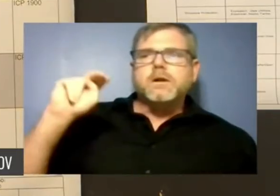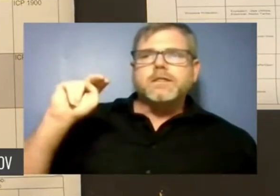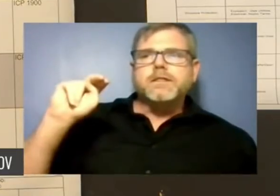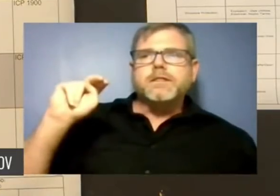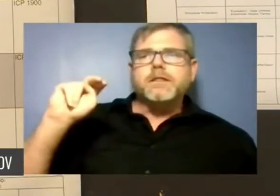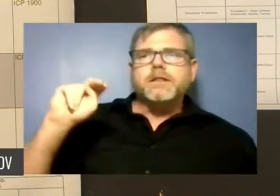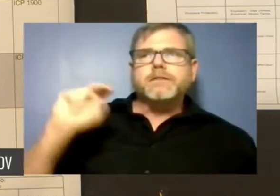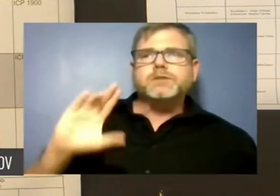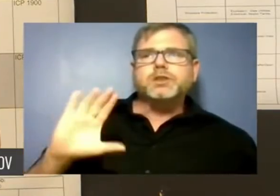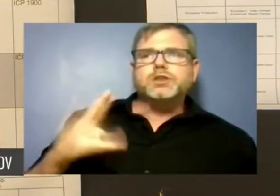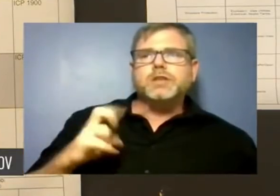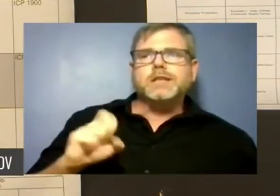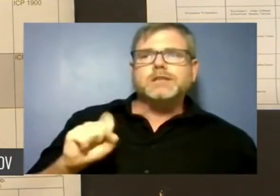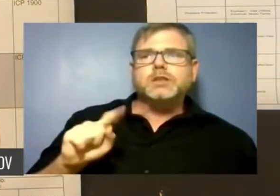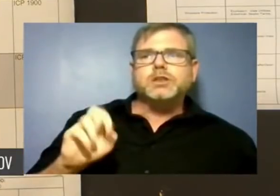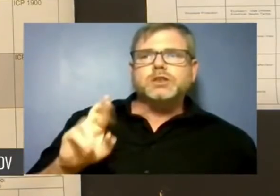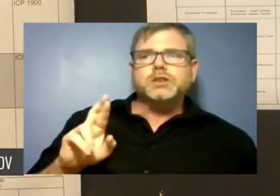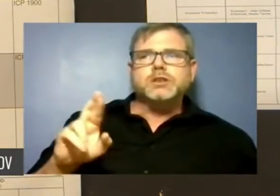mandatory evacuation.